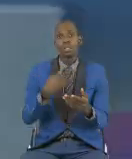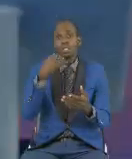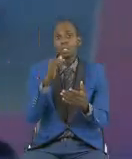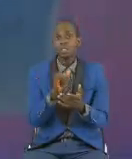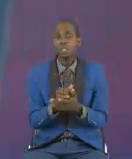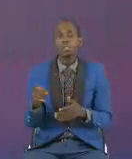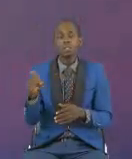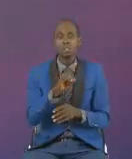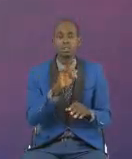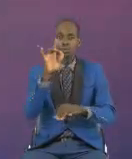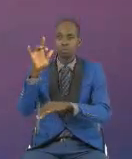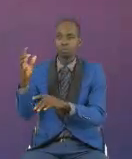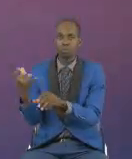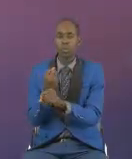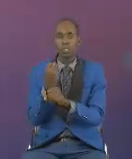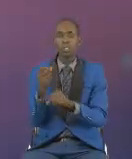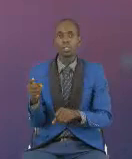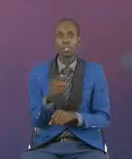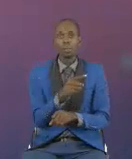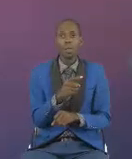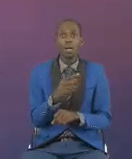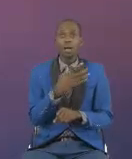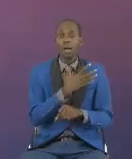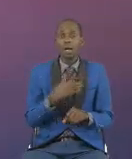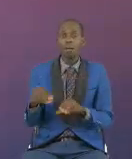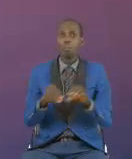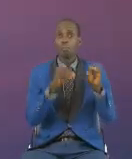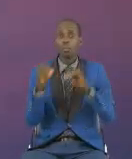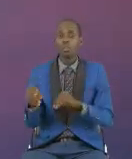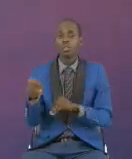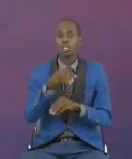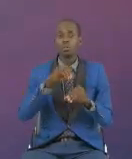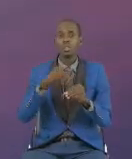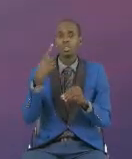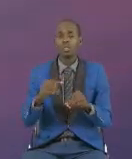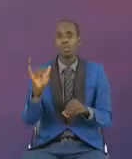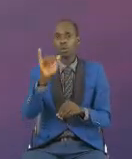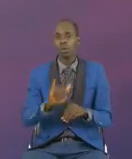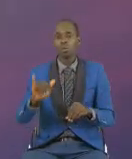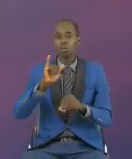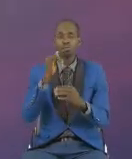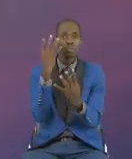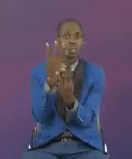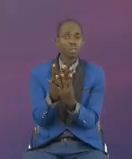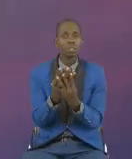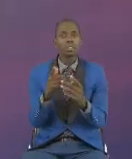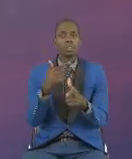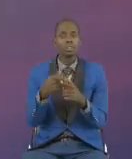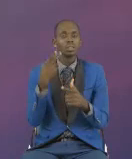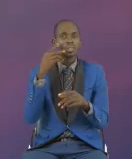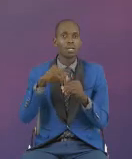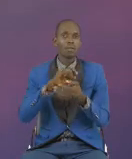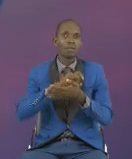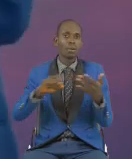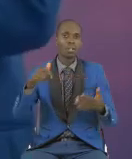on them, on the apostles, and they put them in the common prison. Then in verse 19, we're told in verse 19